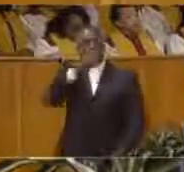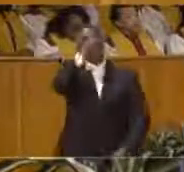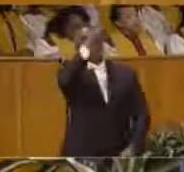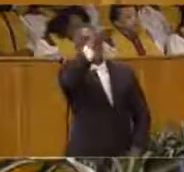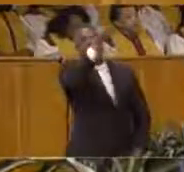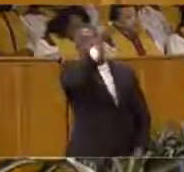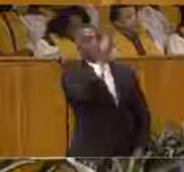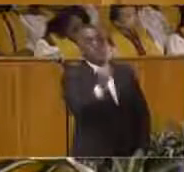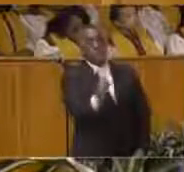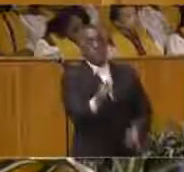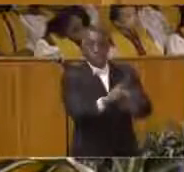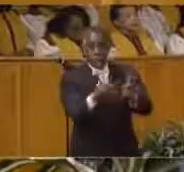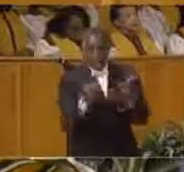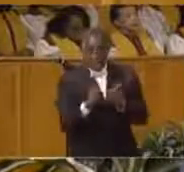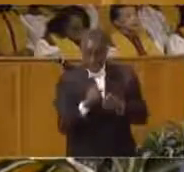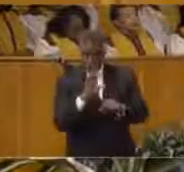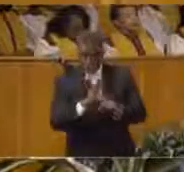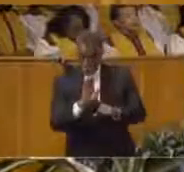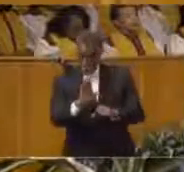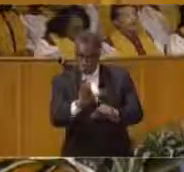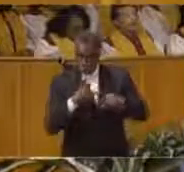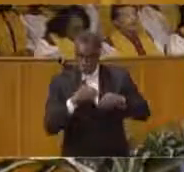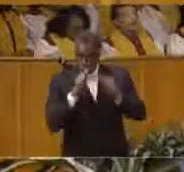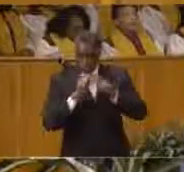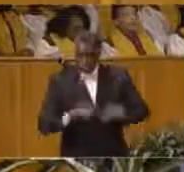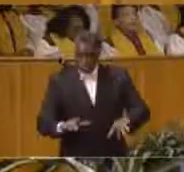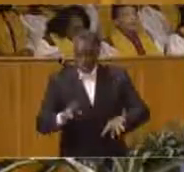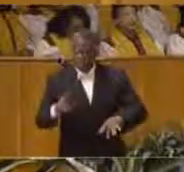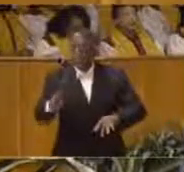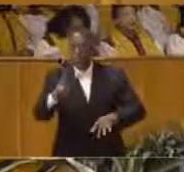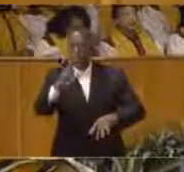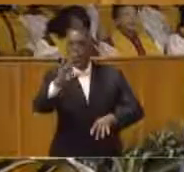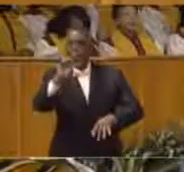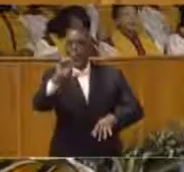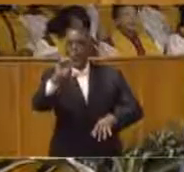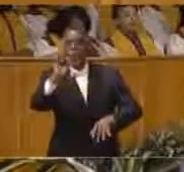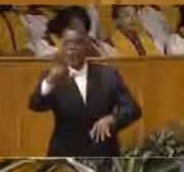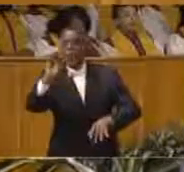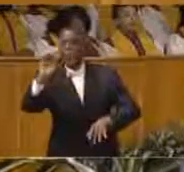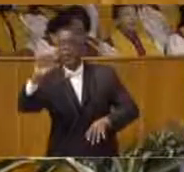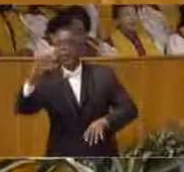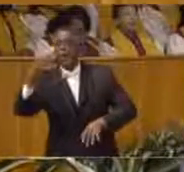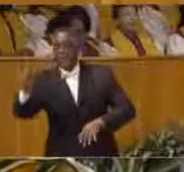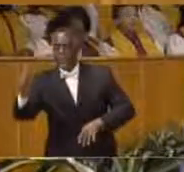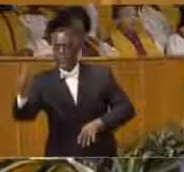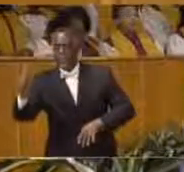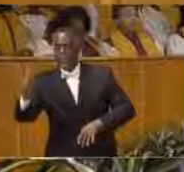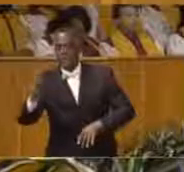tithe to the place where you're being blessed, you're robbing me.